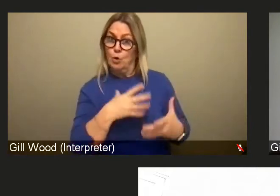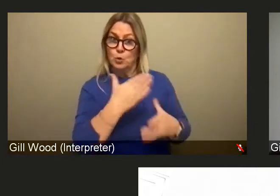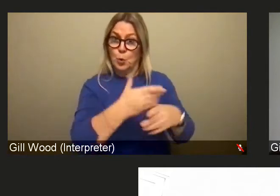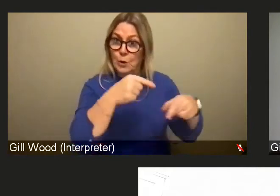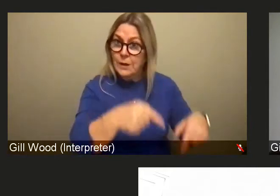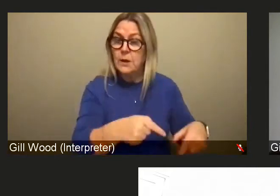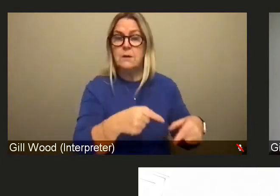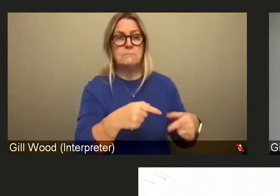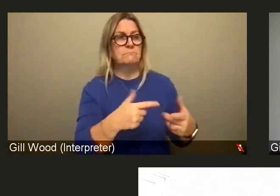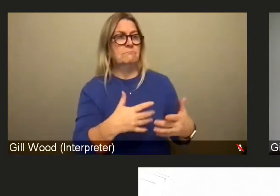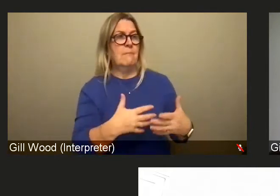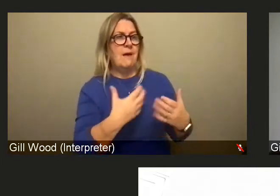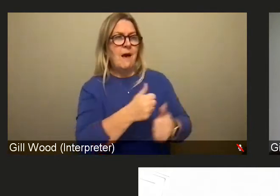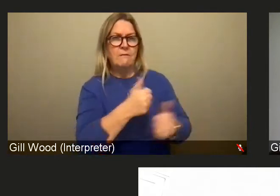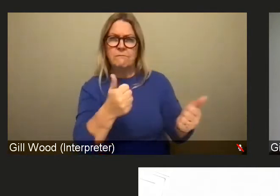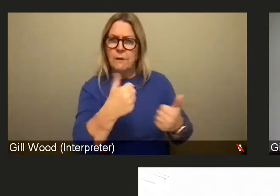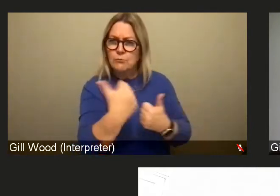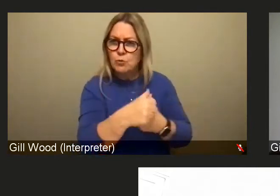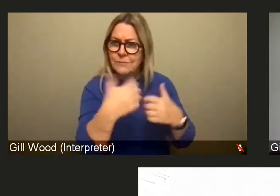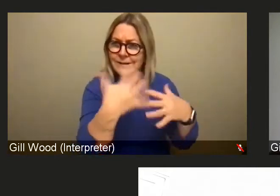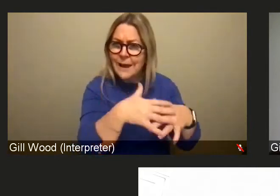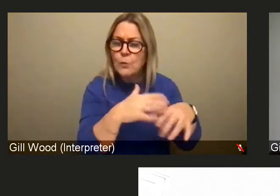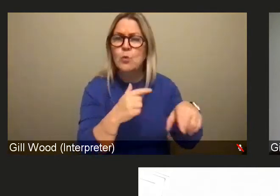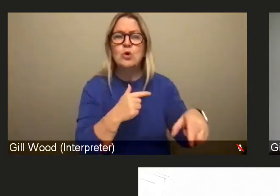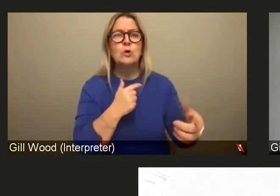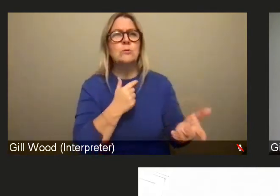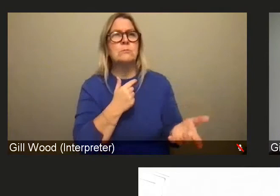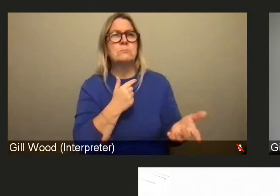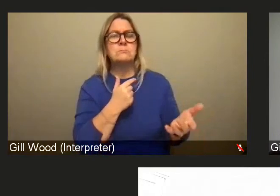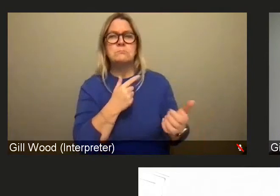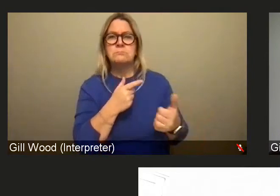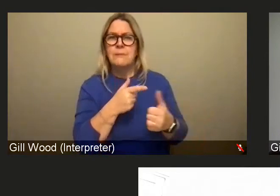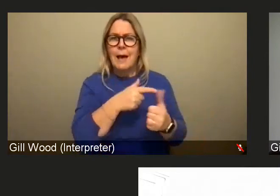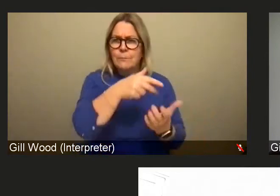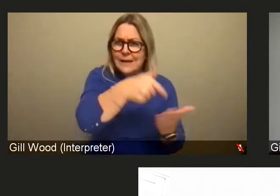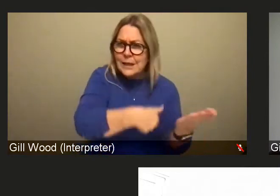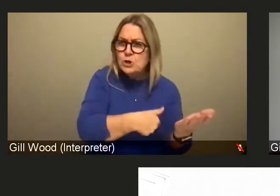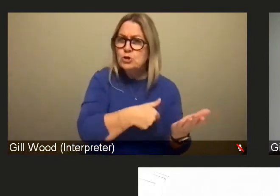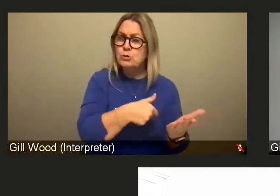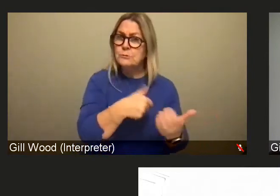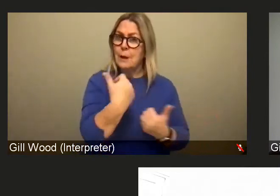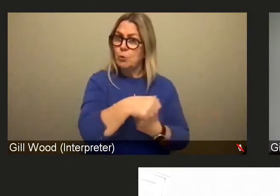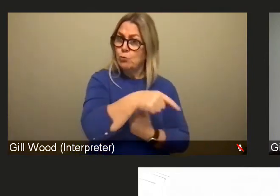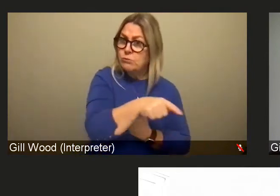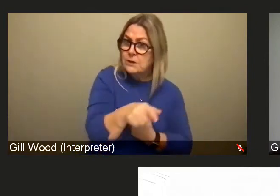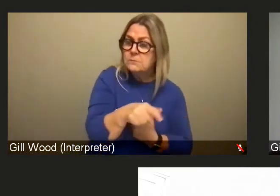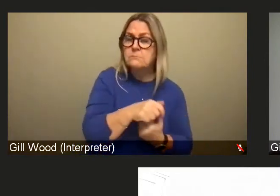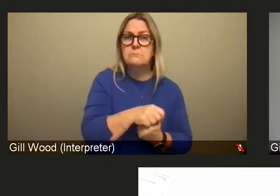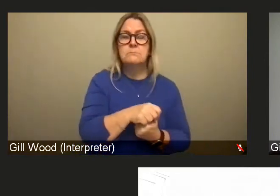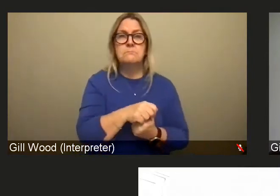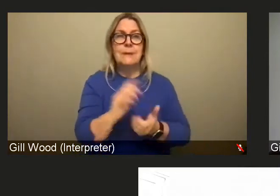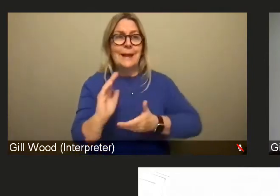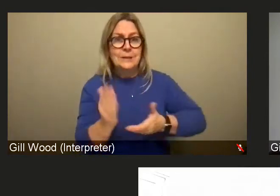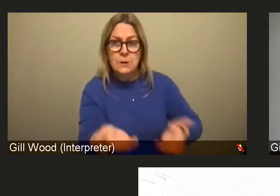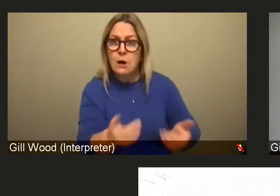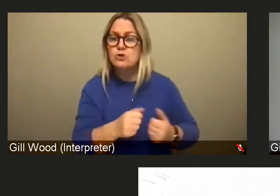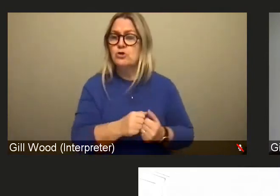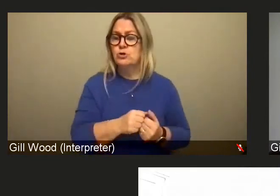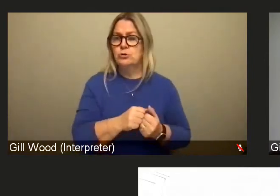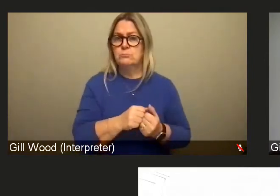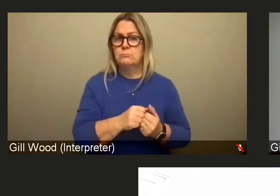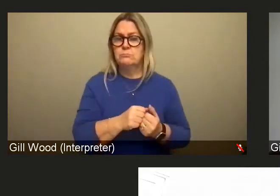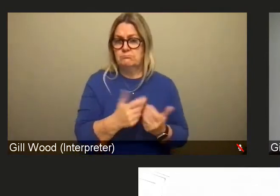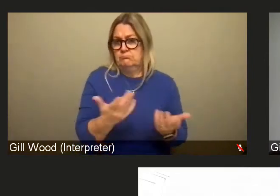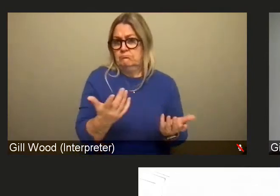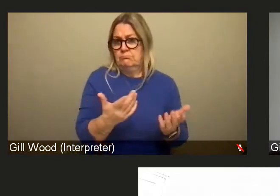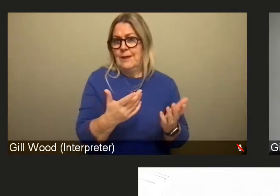we are advertising, through the actual application process, through the point of induction and onboarding, and then on to their career